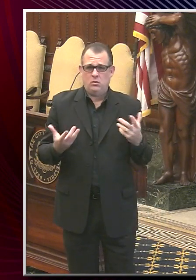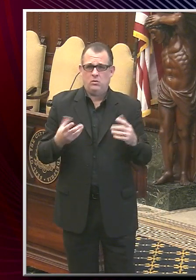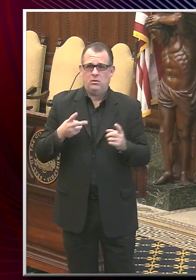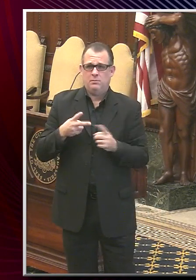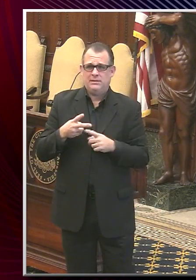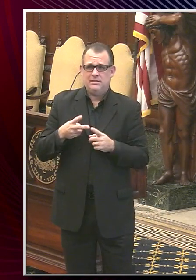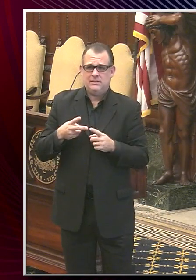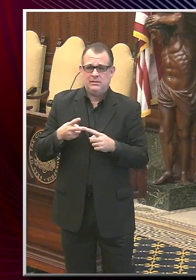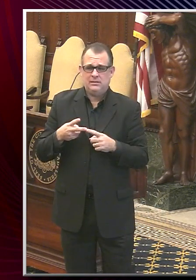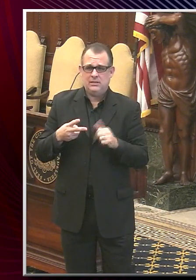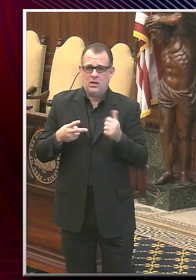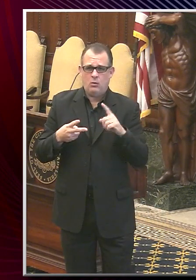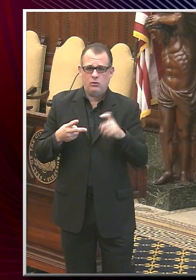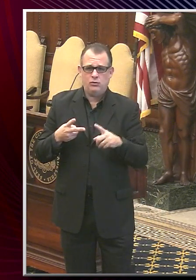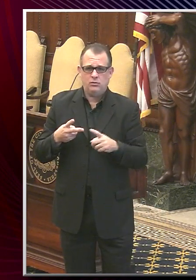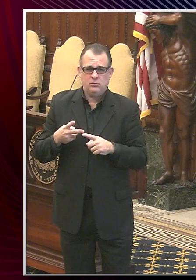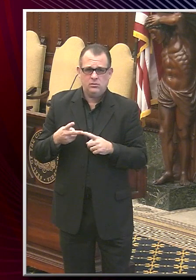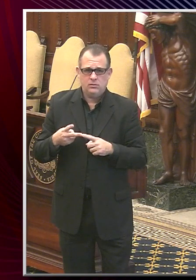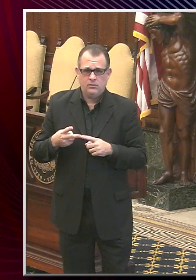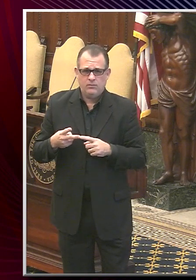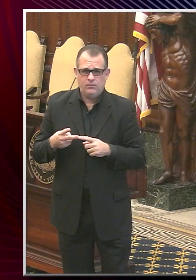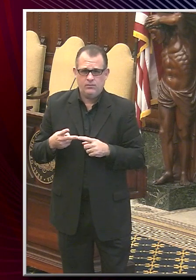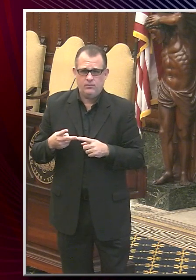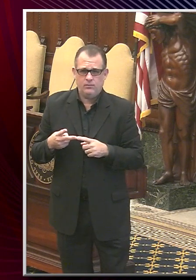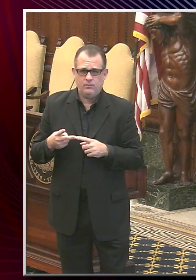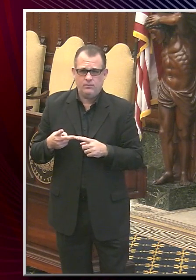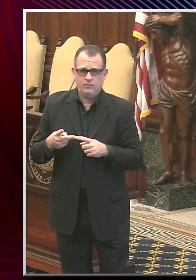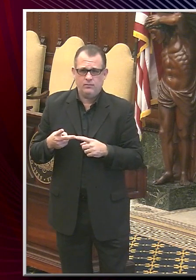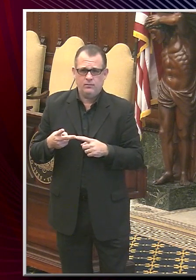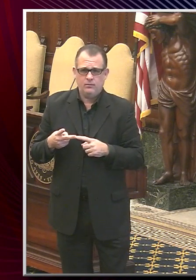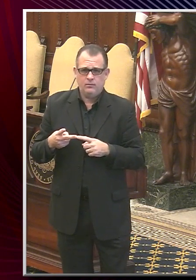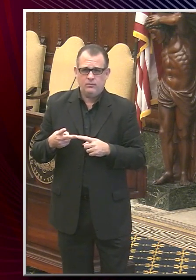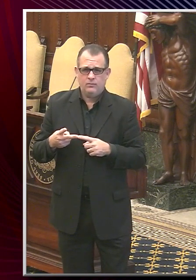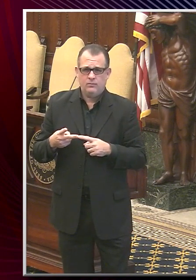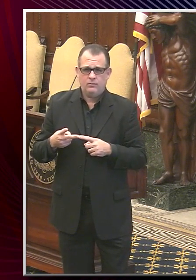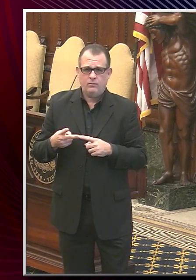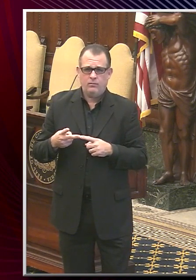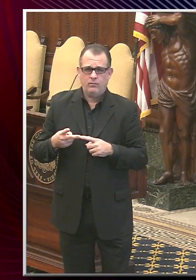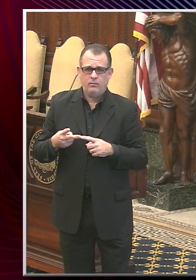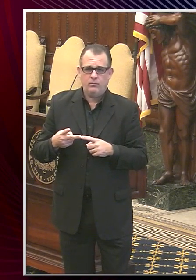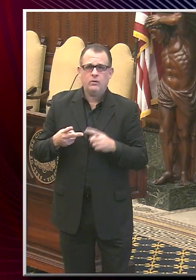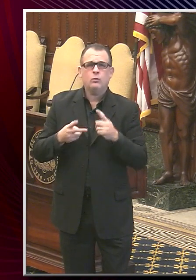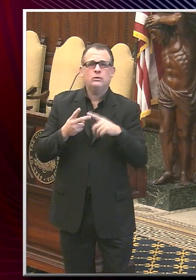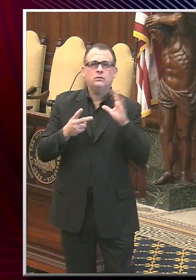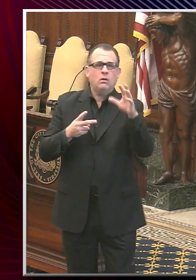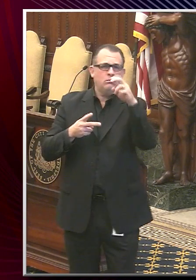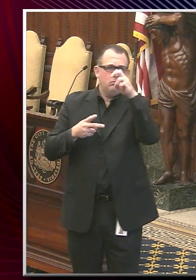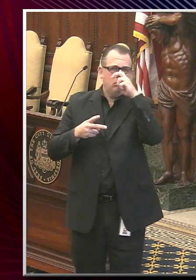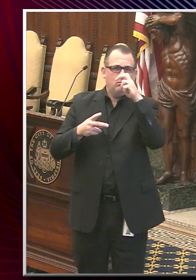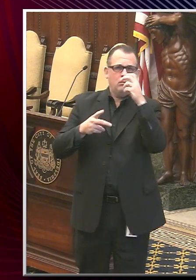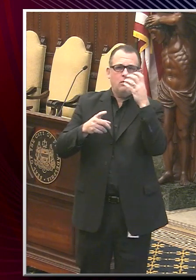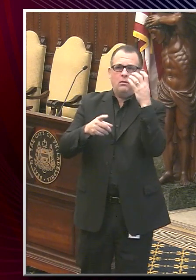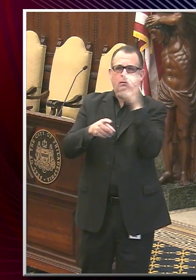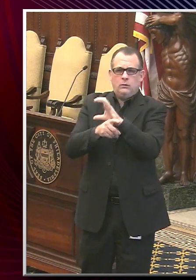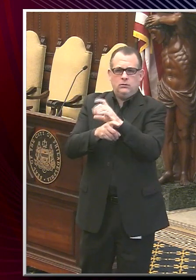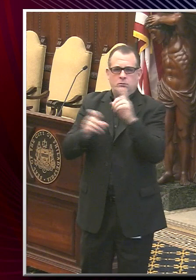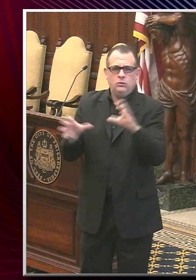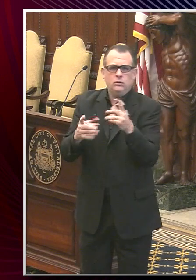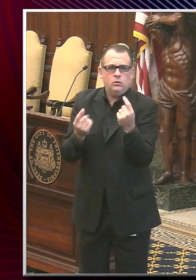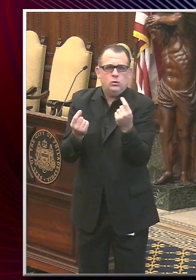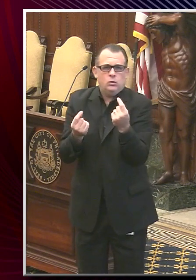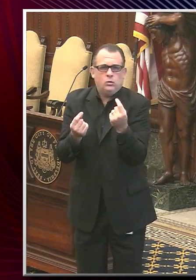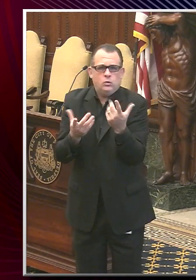well. Actually, just answer that. I'm sorry. What would the enforcement be? Well, we expect to enforce as we did in the first round of